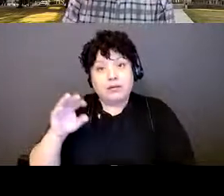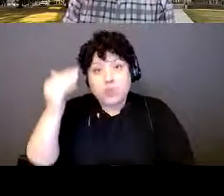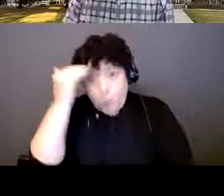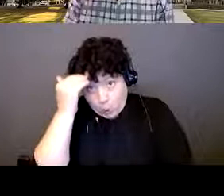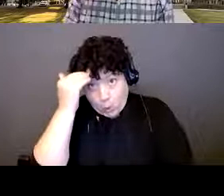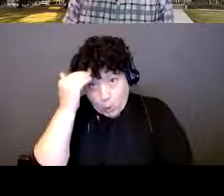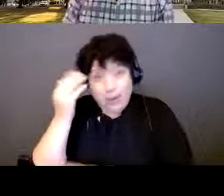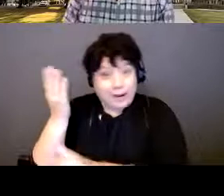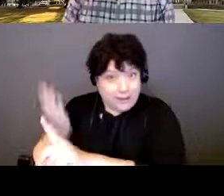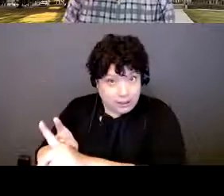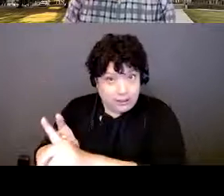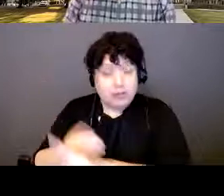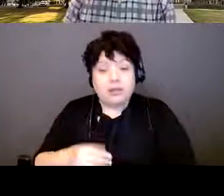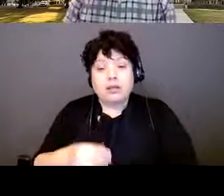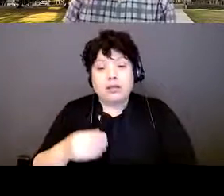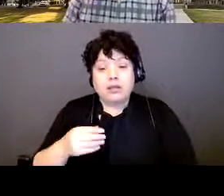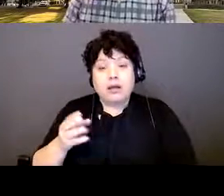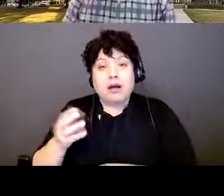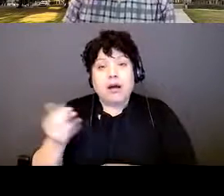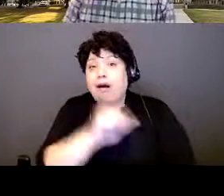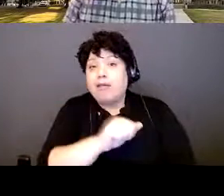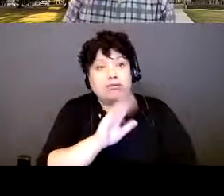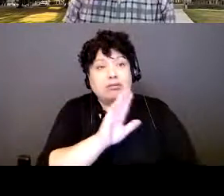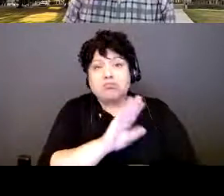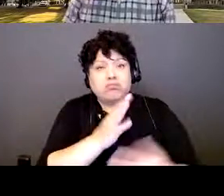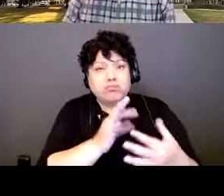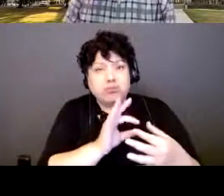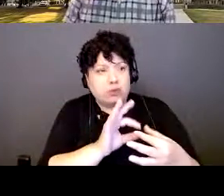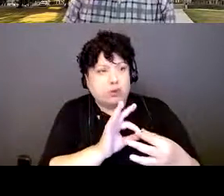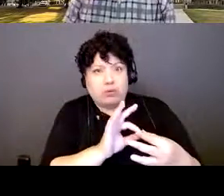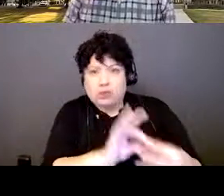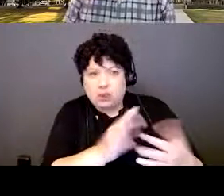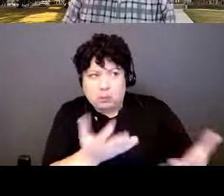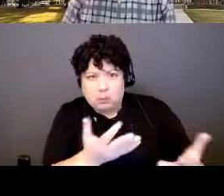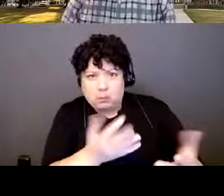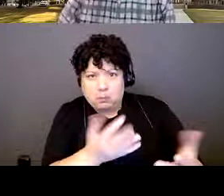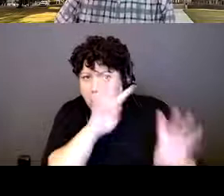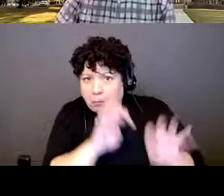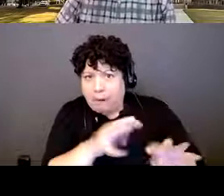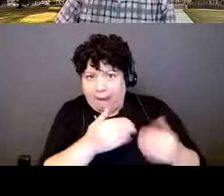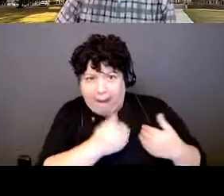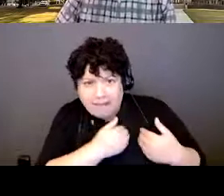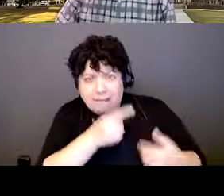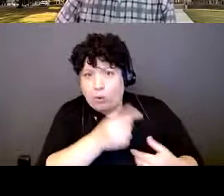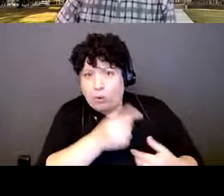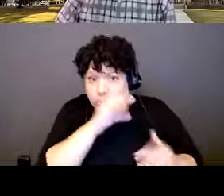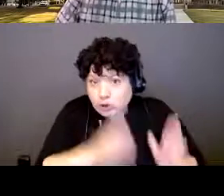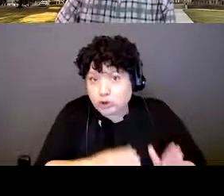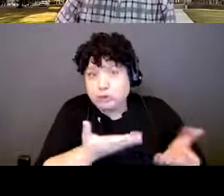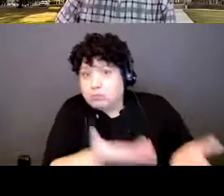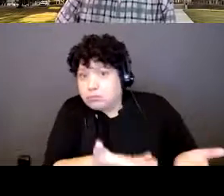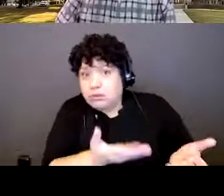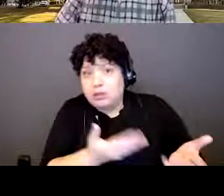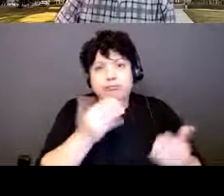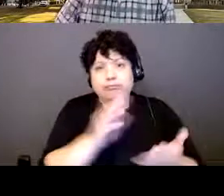what the relationship is. And then there are relationships where we still don't know yet sort of what the relationship is, but